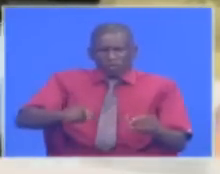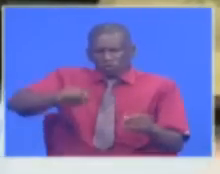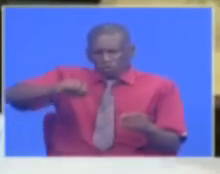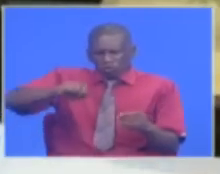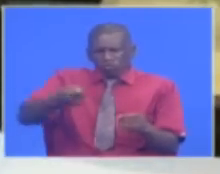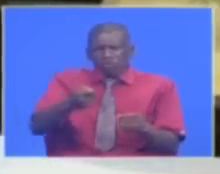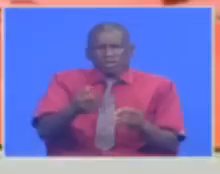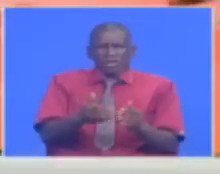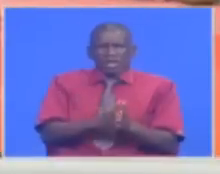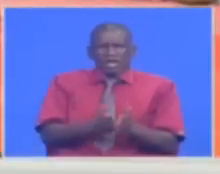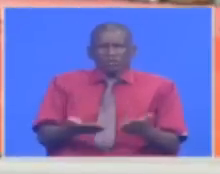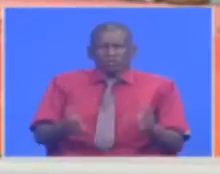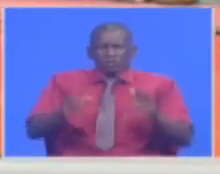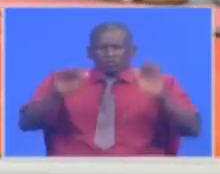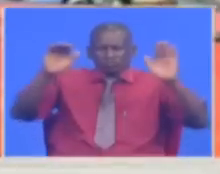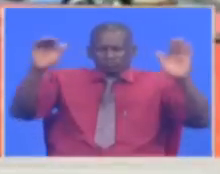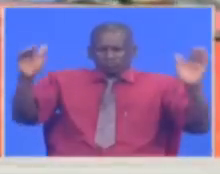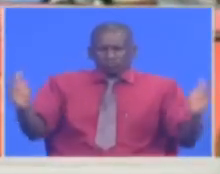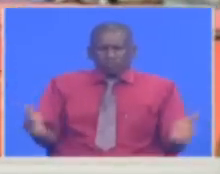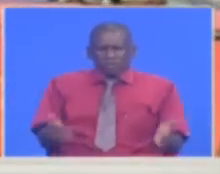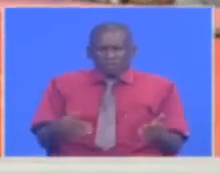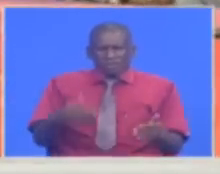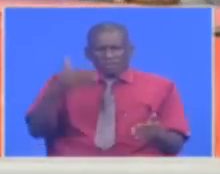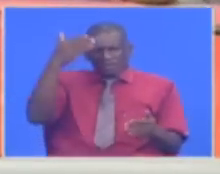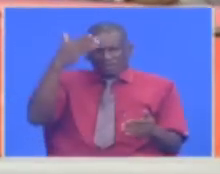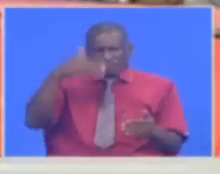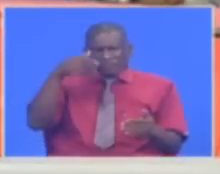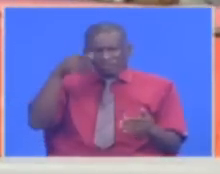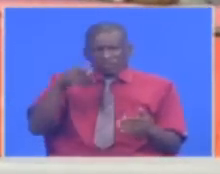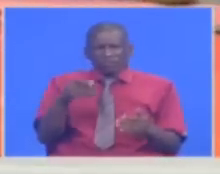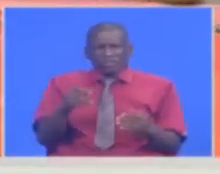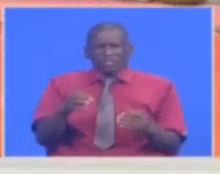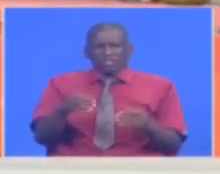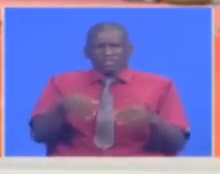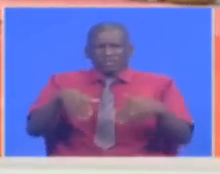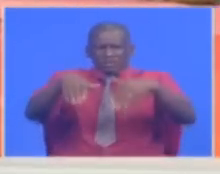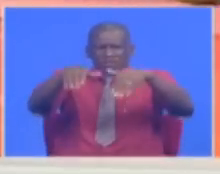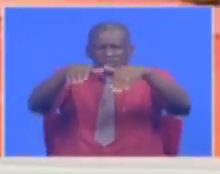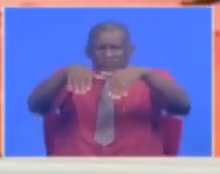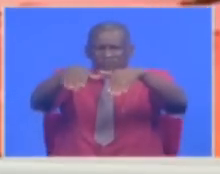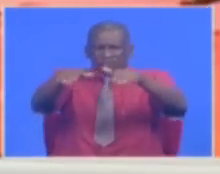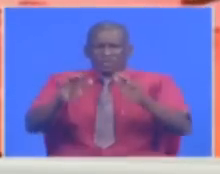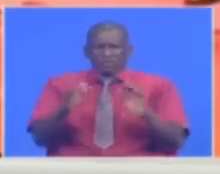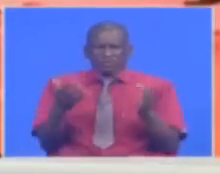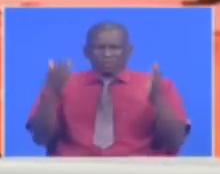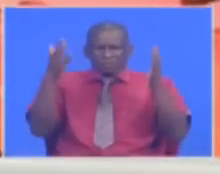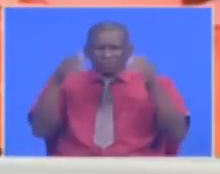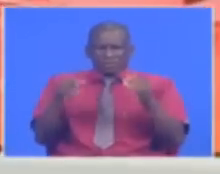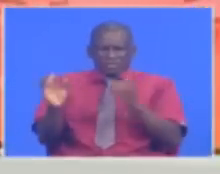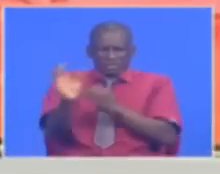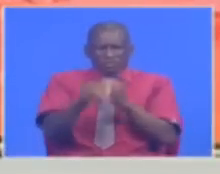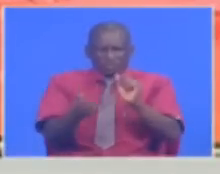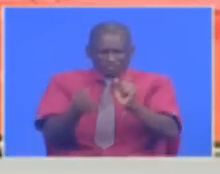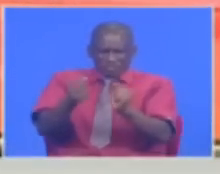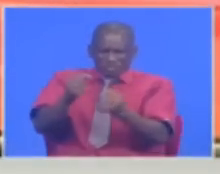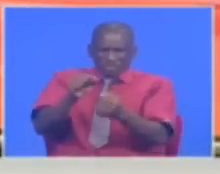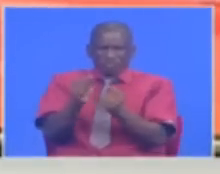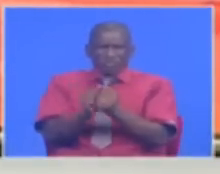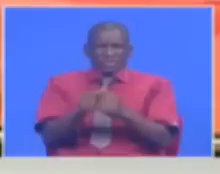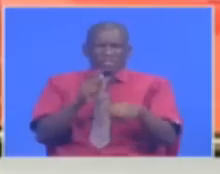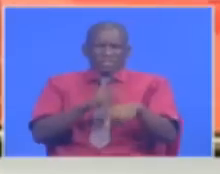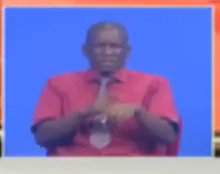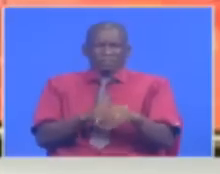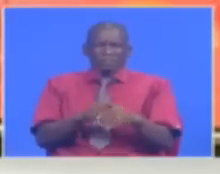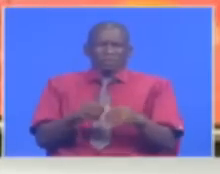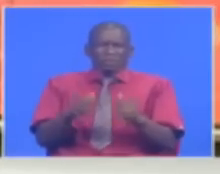we close the wings. The face of funerals and burial ceremonies in the country have been changing over the years,